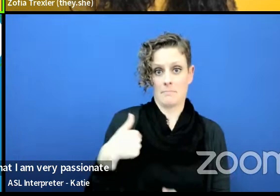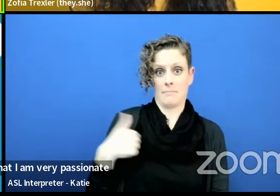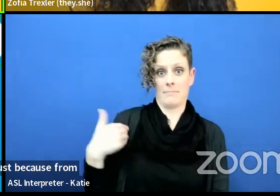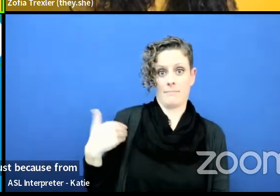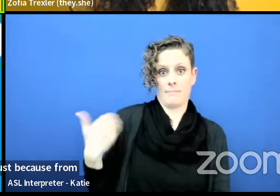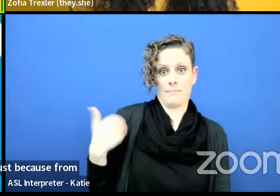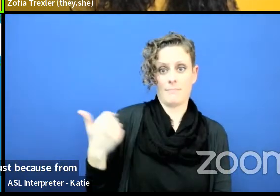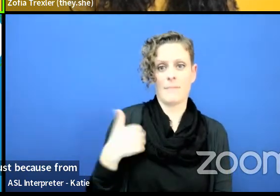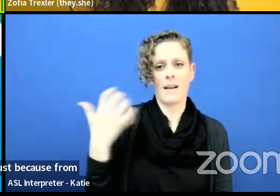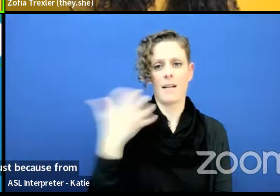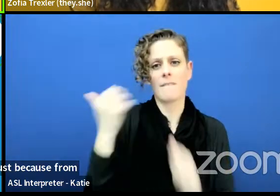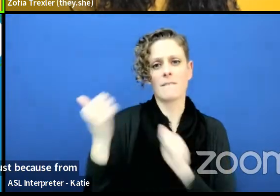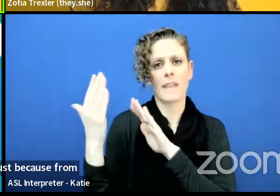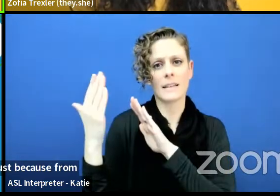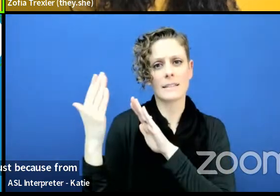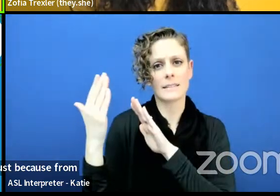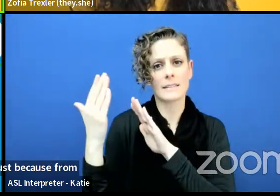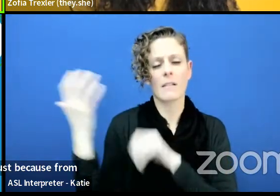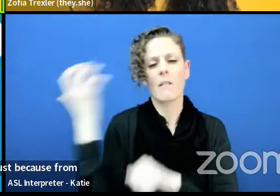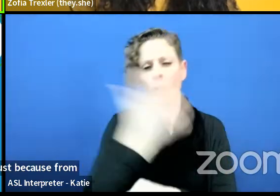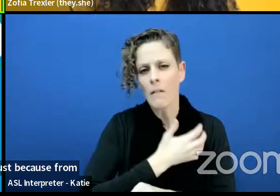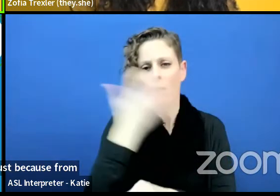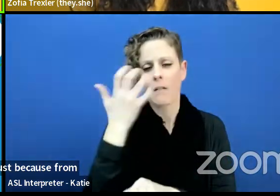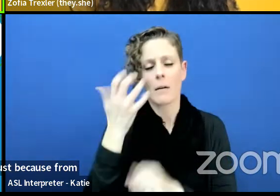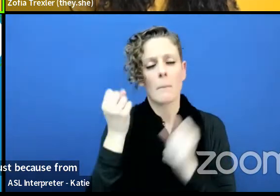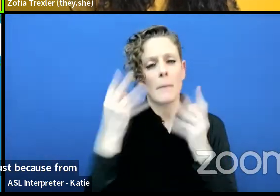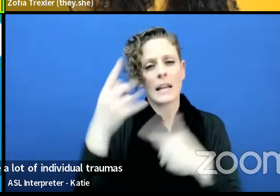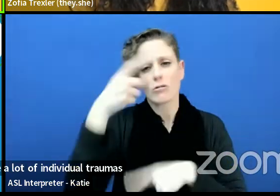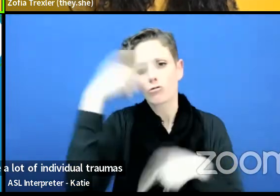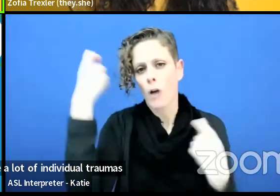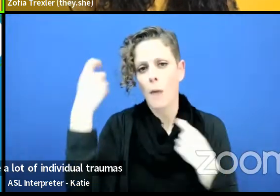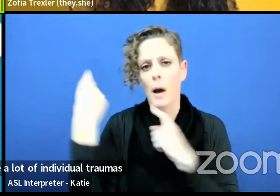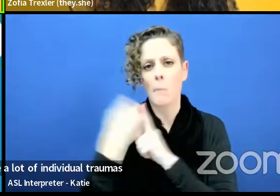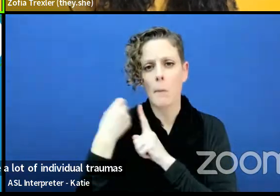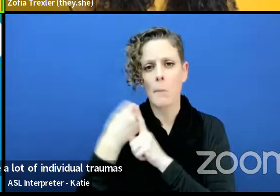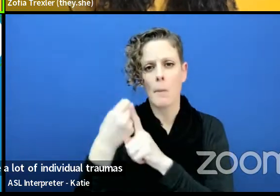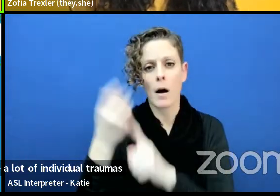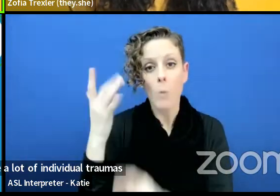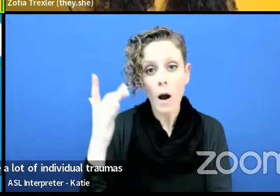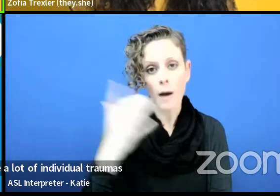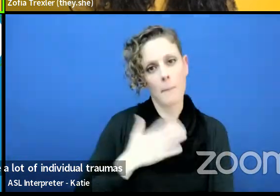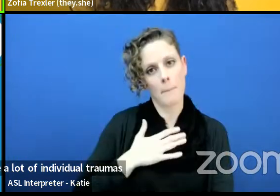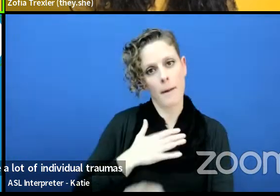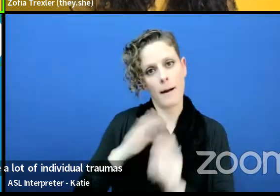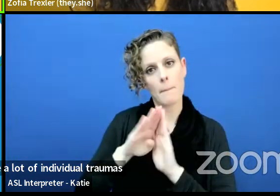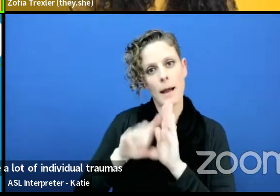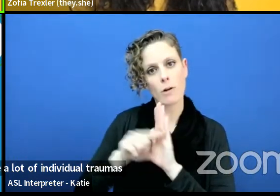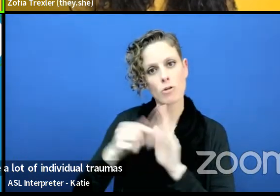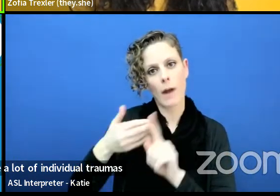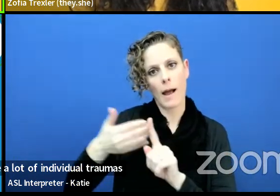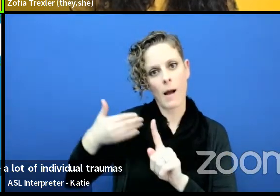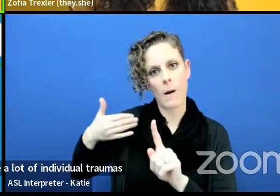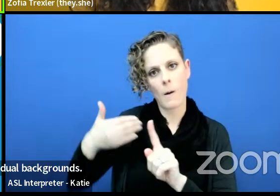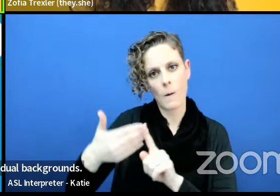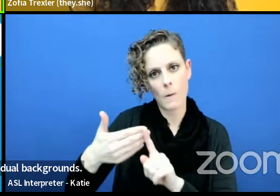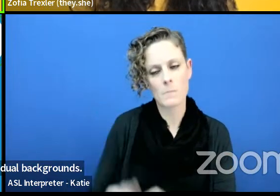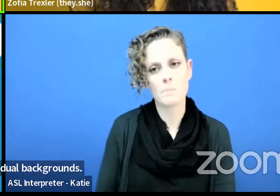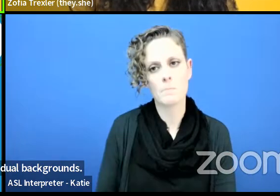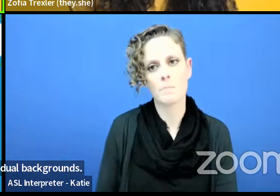a lot of individual traumas due to my individual background. And as